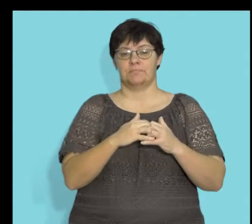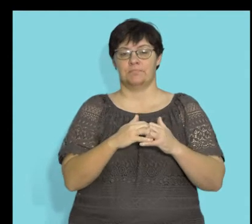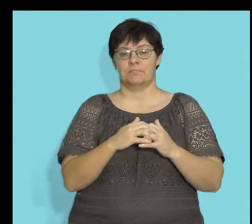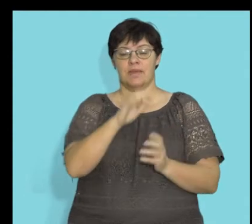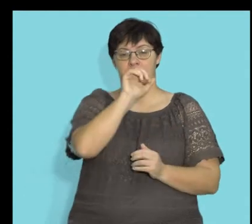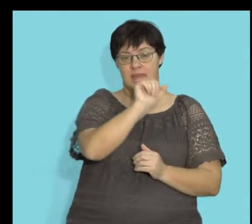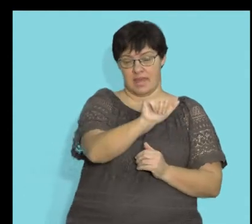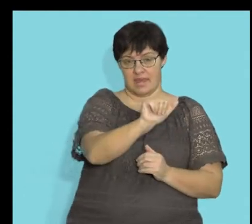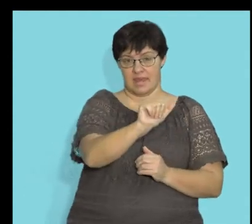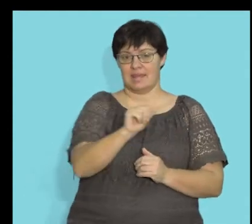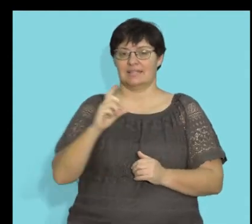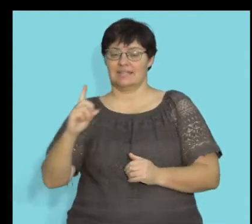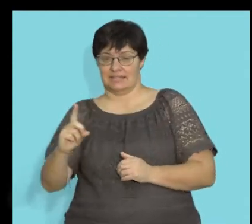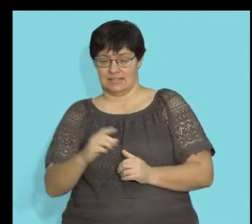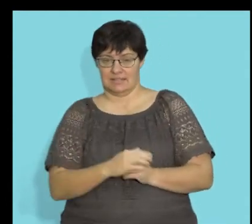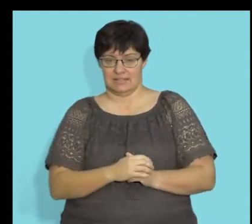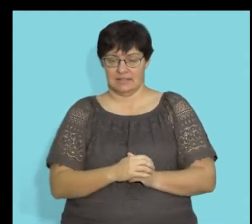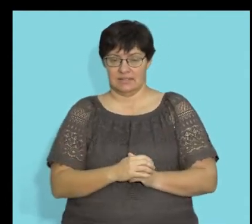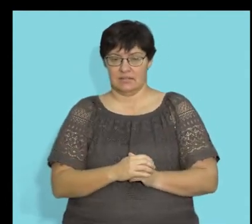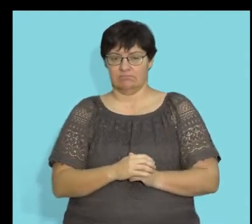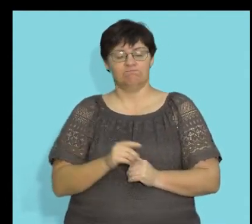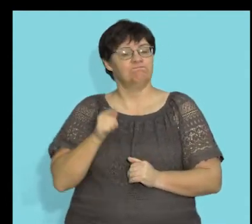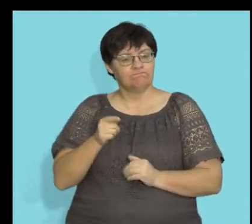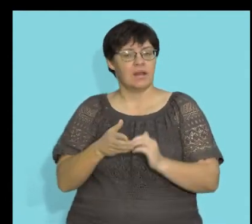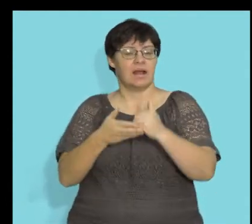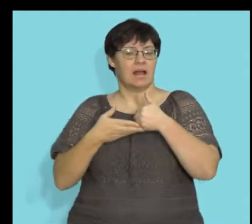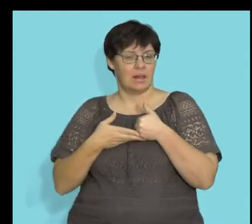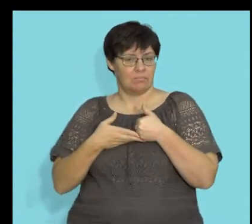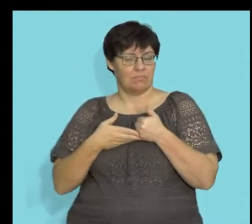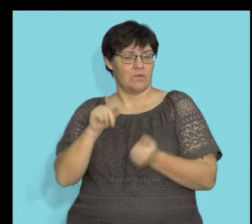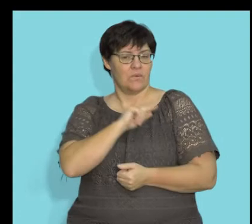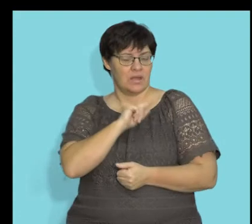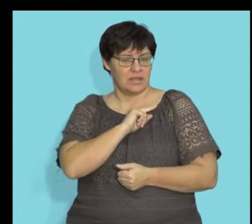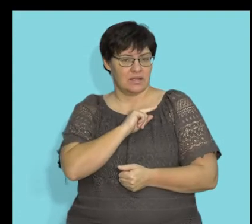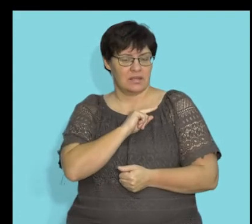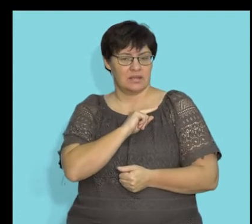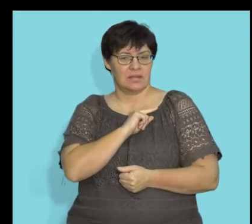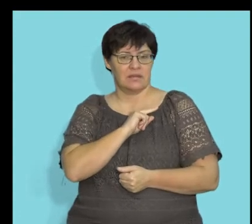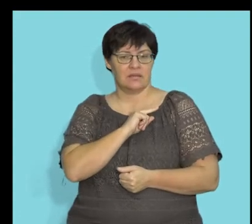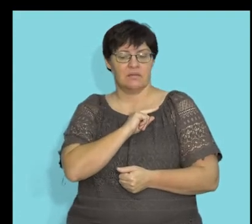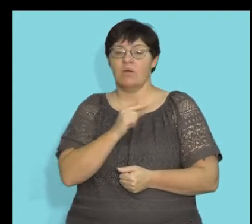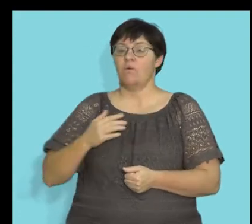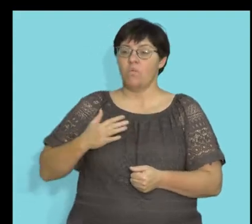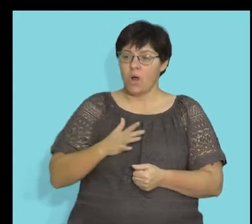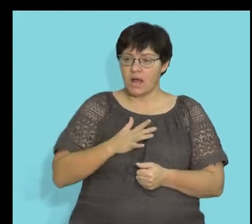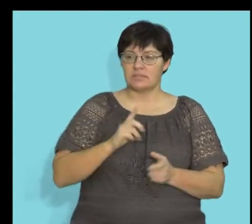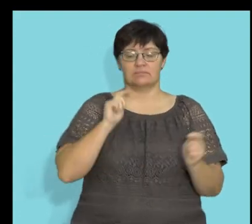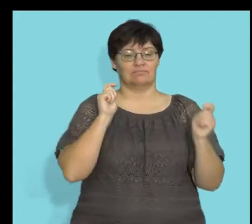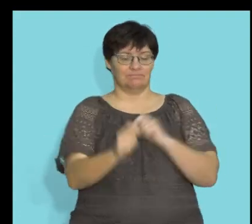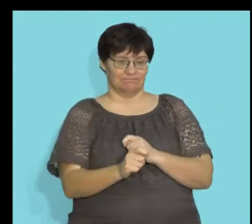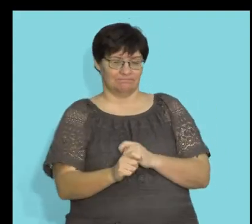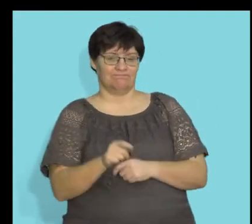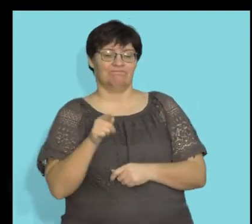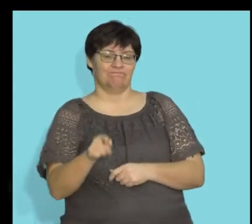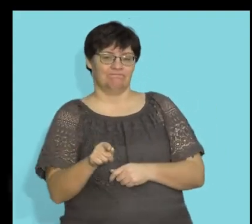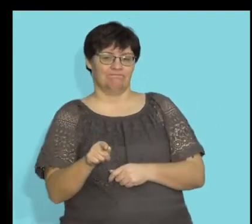establish my A and my D. And that's going to be helpful because I want to